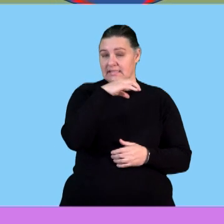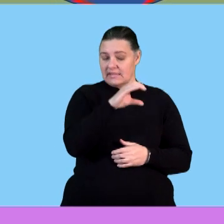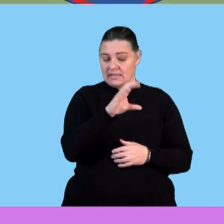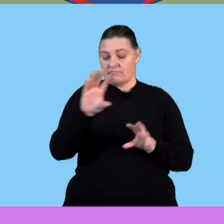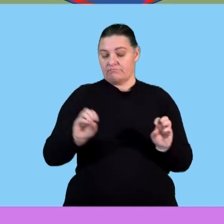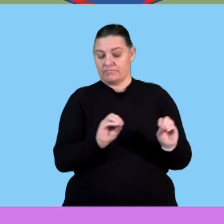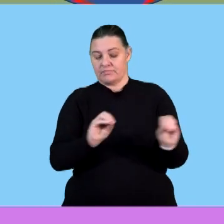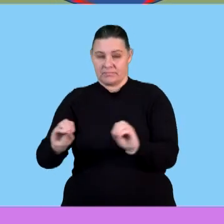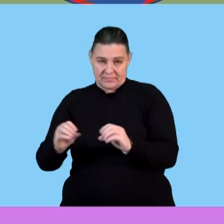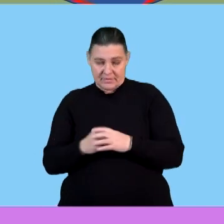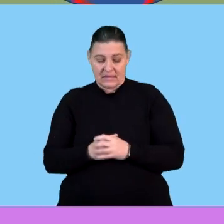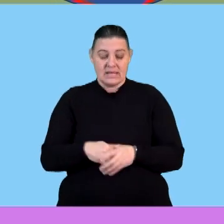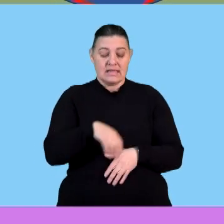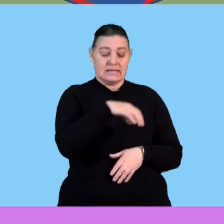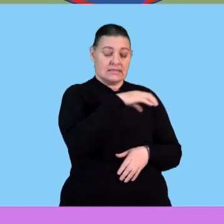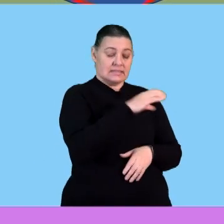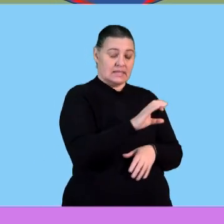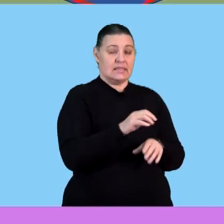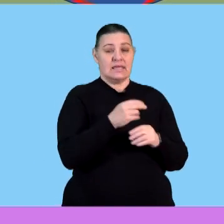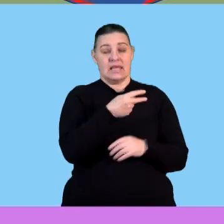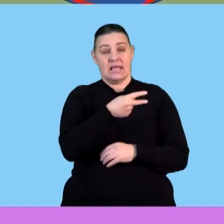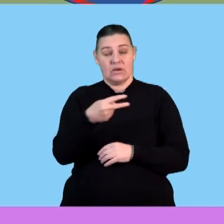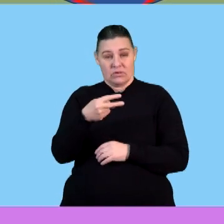it into the formula. So our formula,